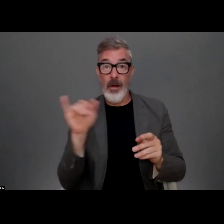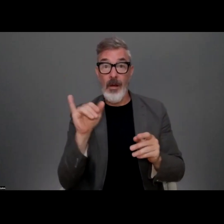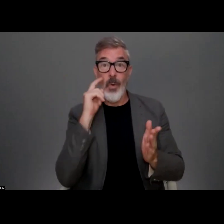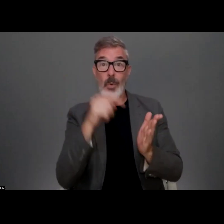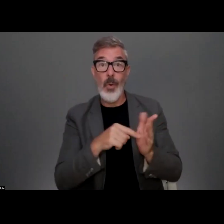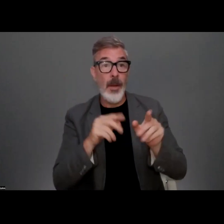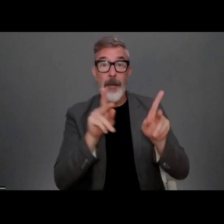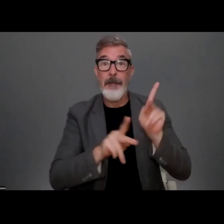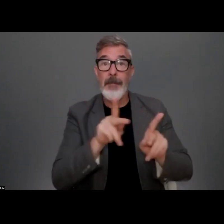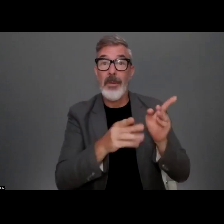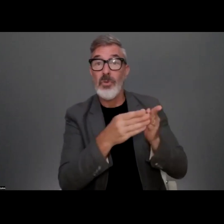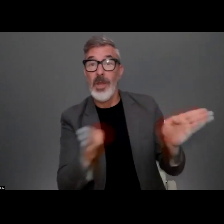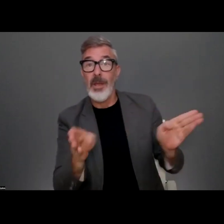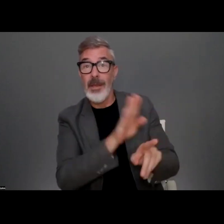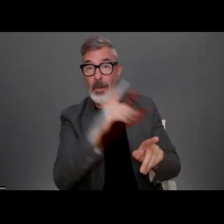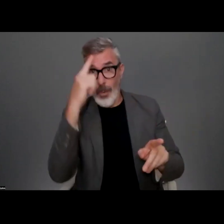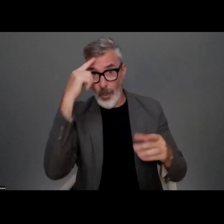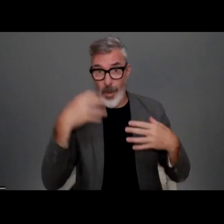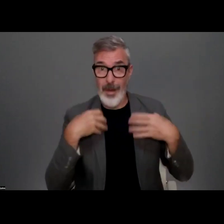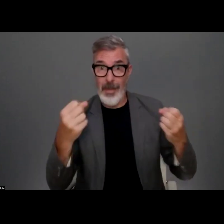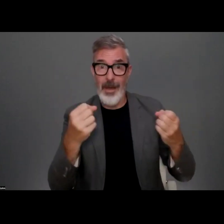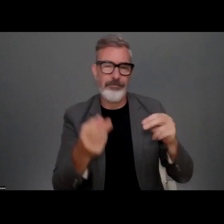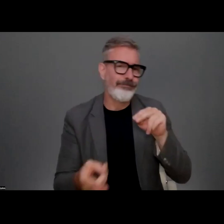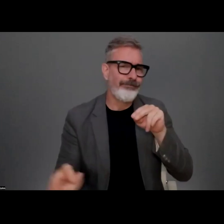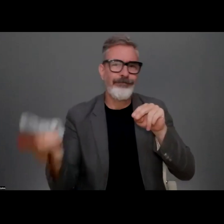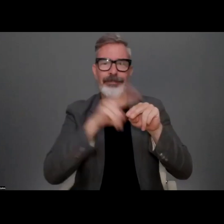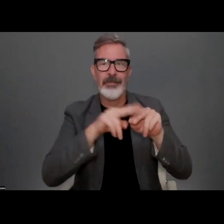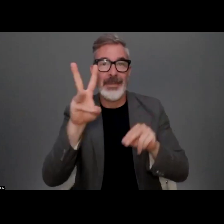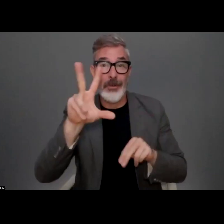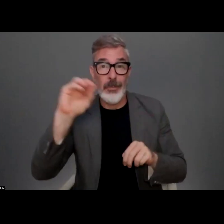and a 71% increase in employee engagement.